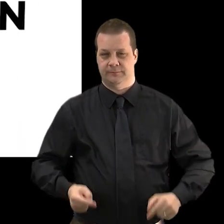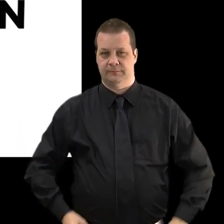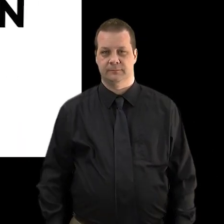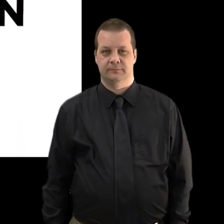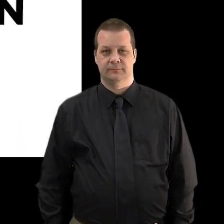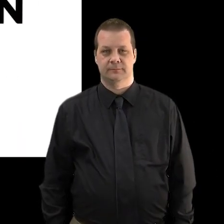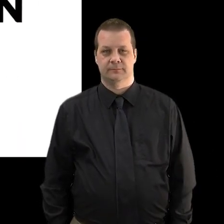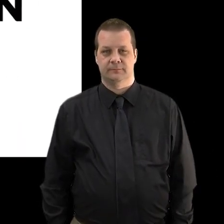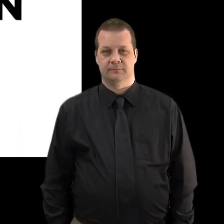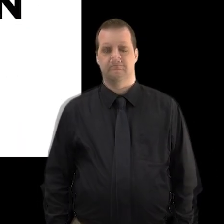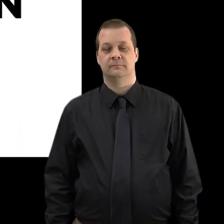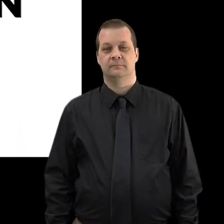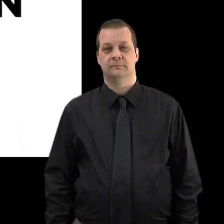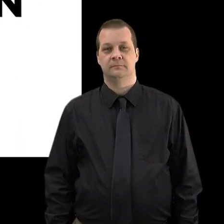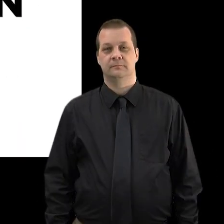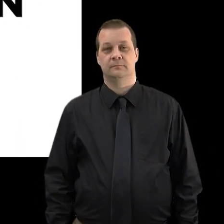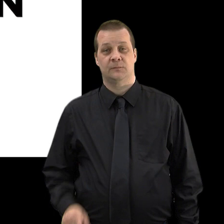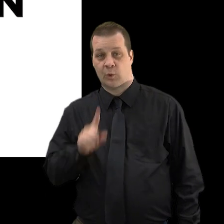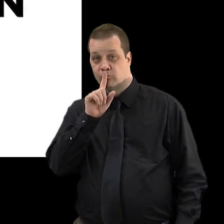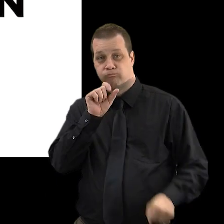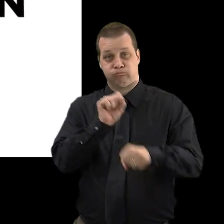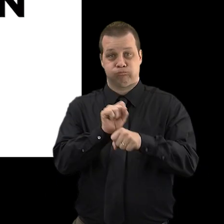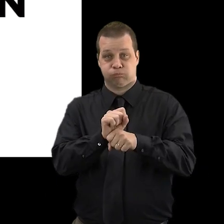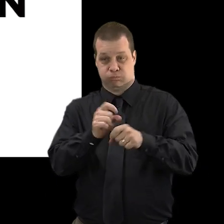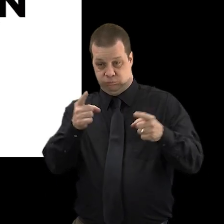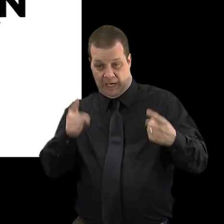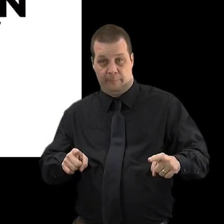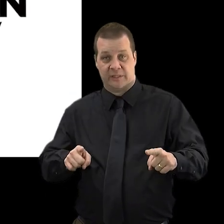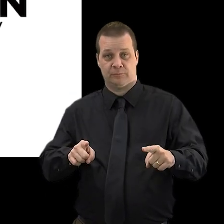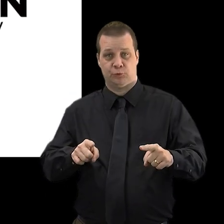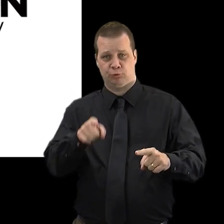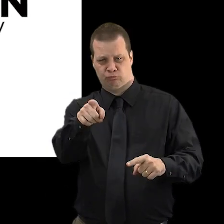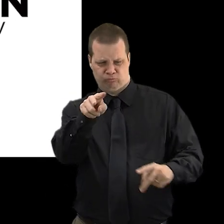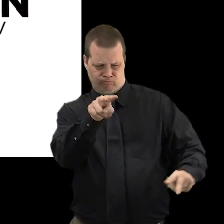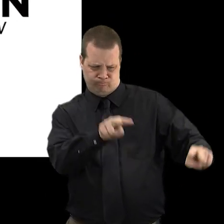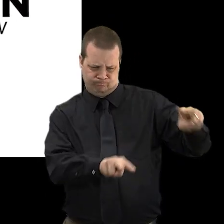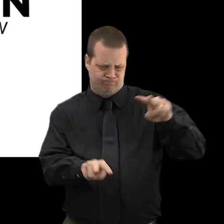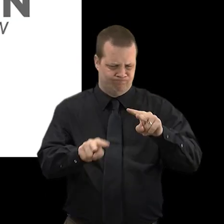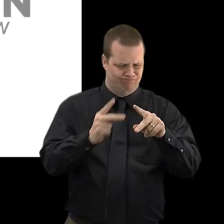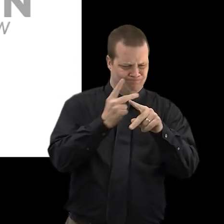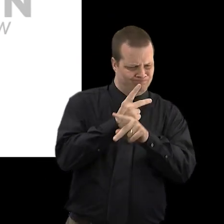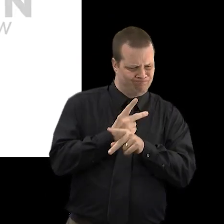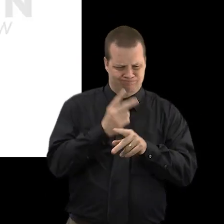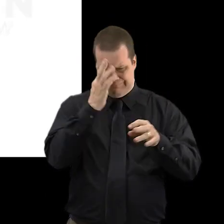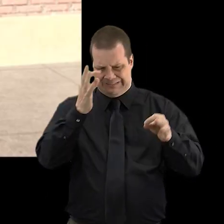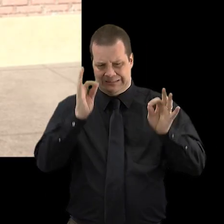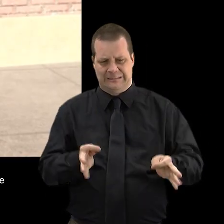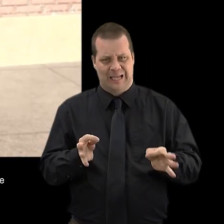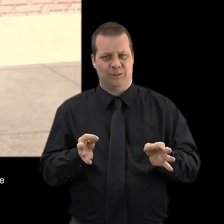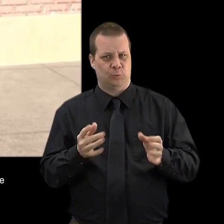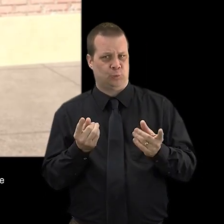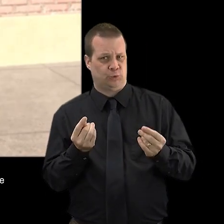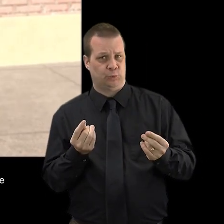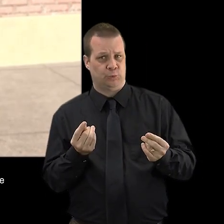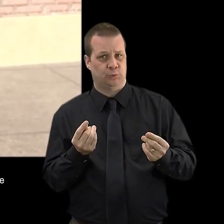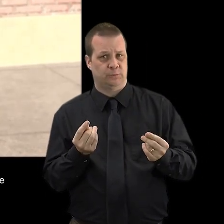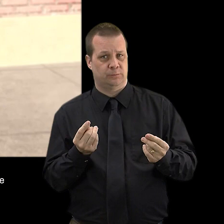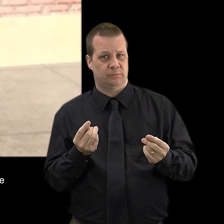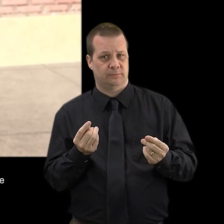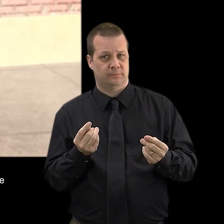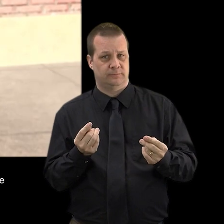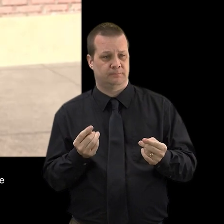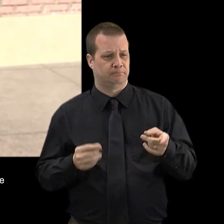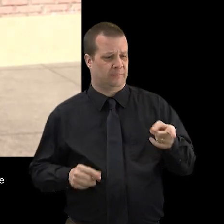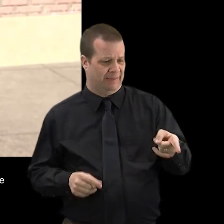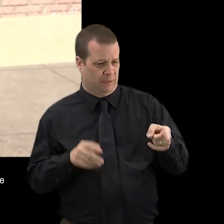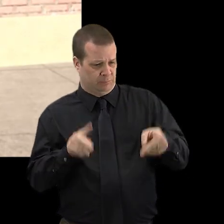In a real-life scenario, you'd evaluate the volume and flow of blood to help you make decisions. This person's arm is injured,